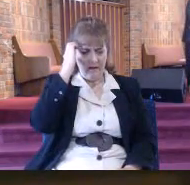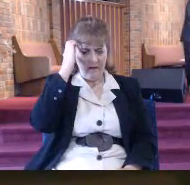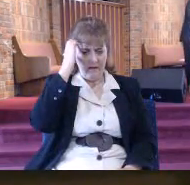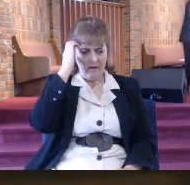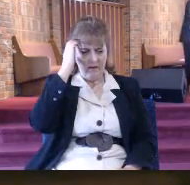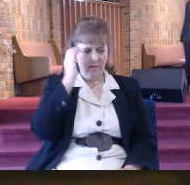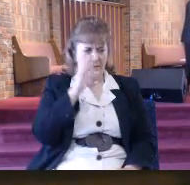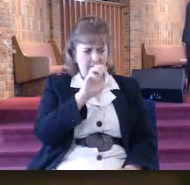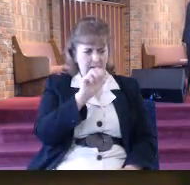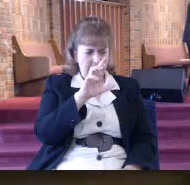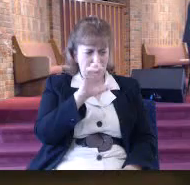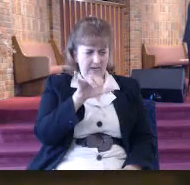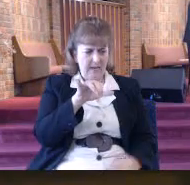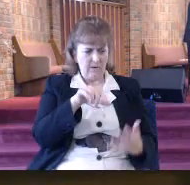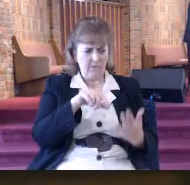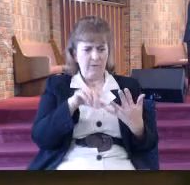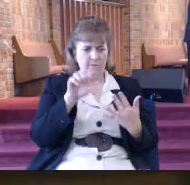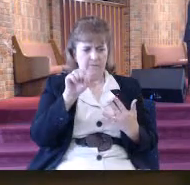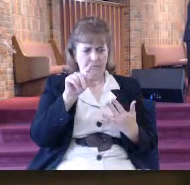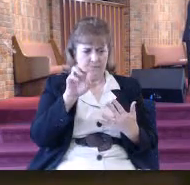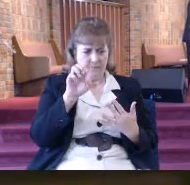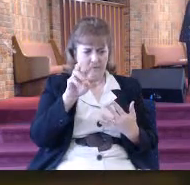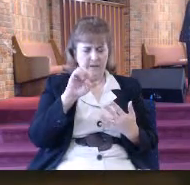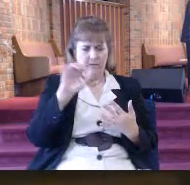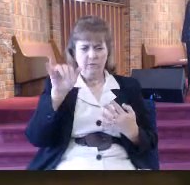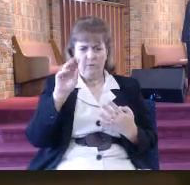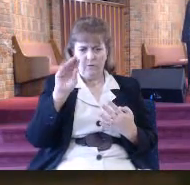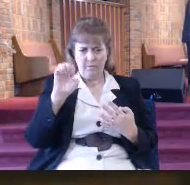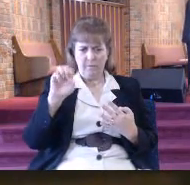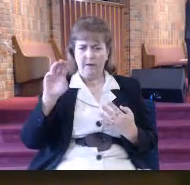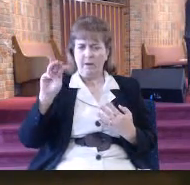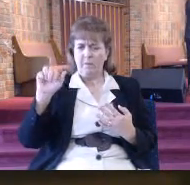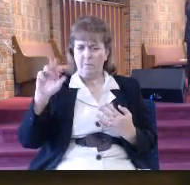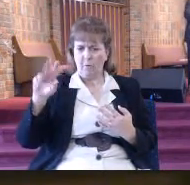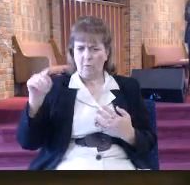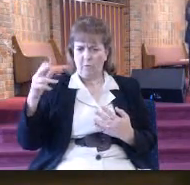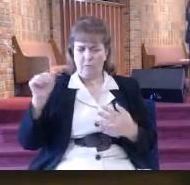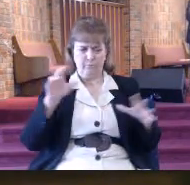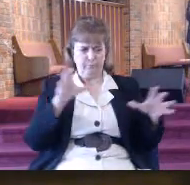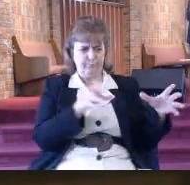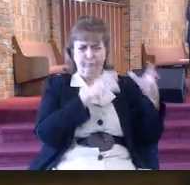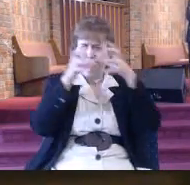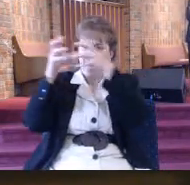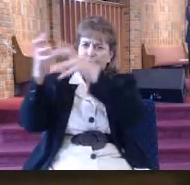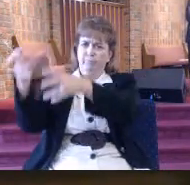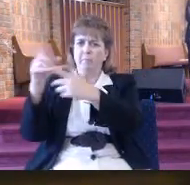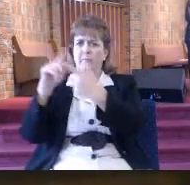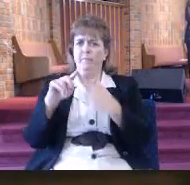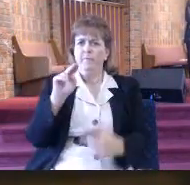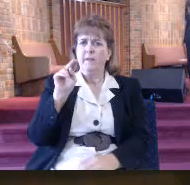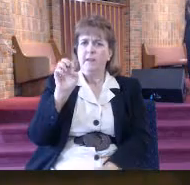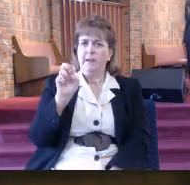and Carrie and Steve and Jamie and Martha going off to Nevis.